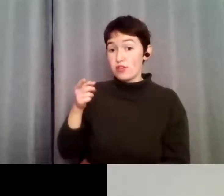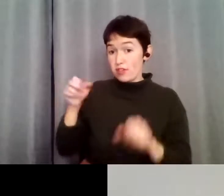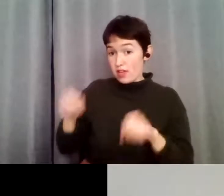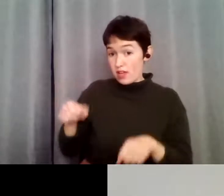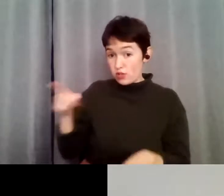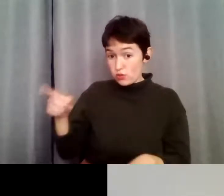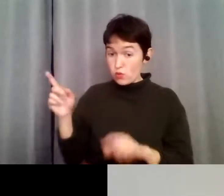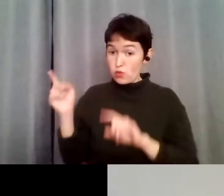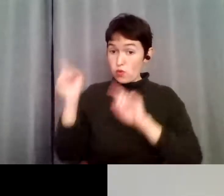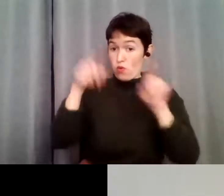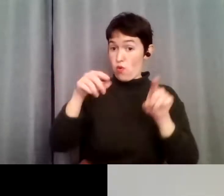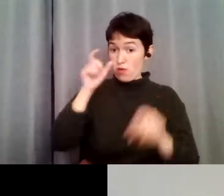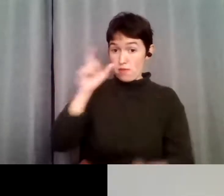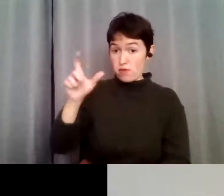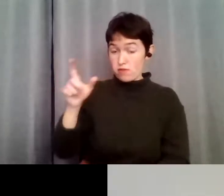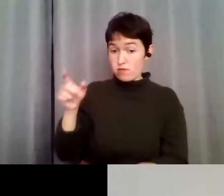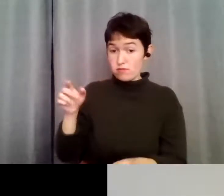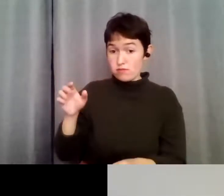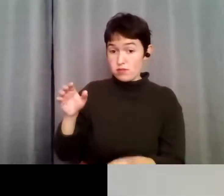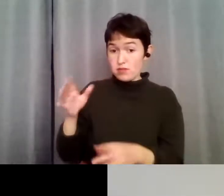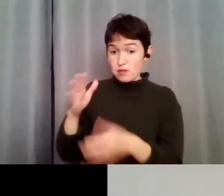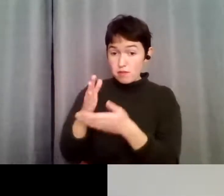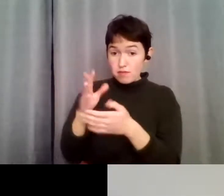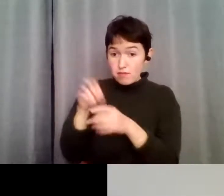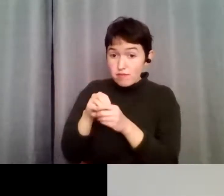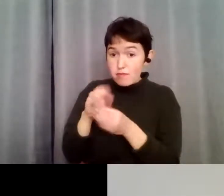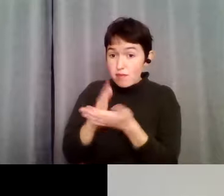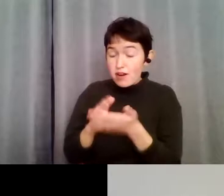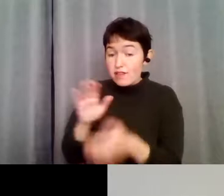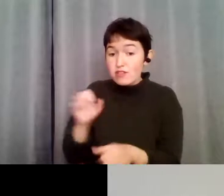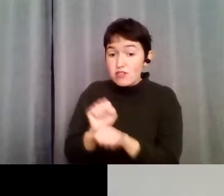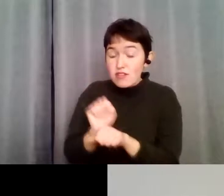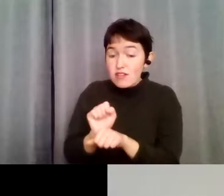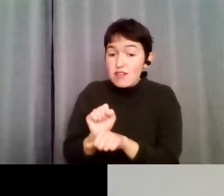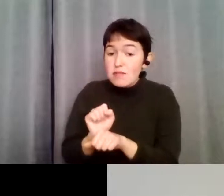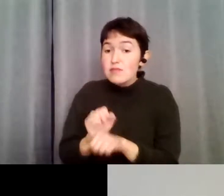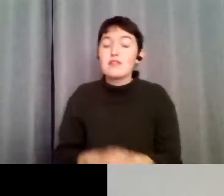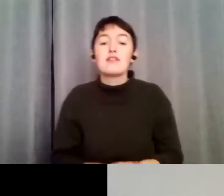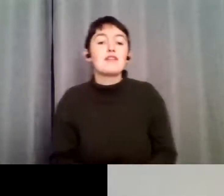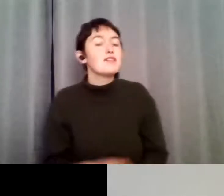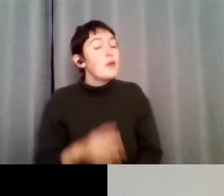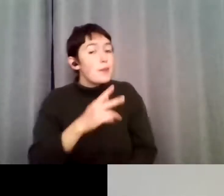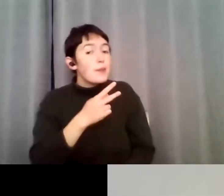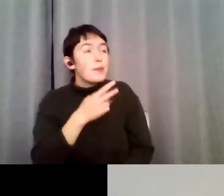as a moon scientist? Oh yeah, that's a really good question. So personally, no.